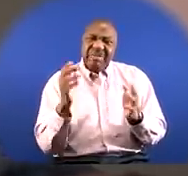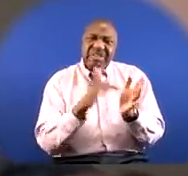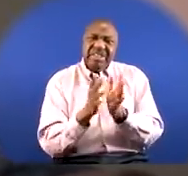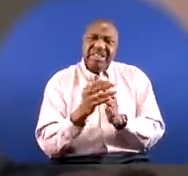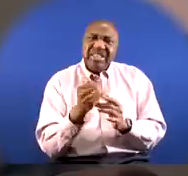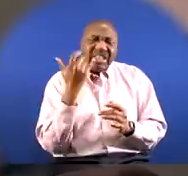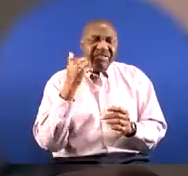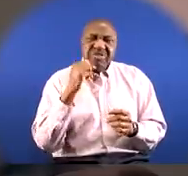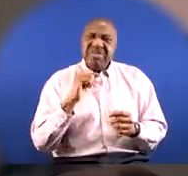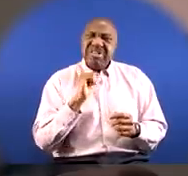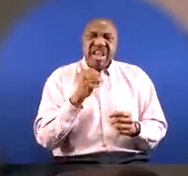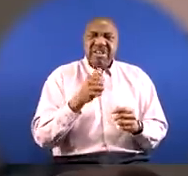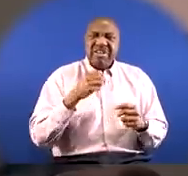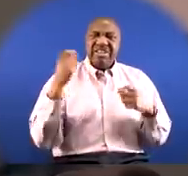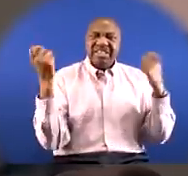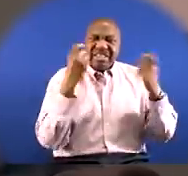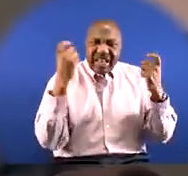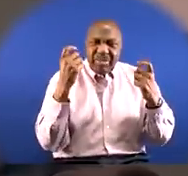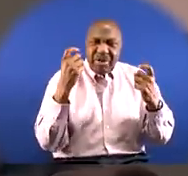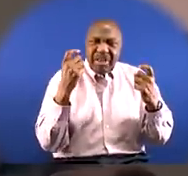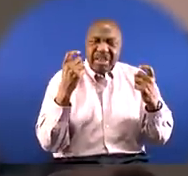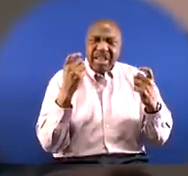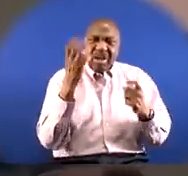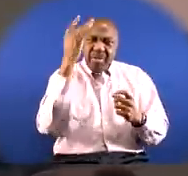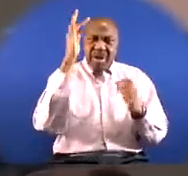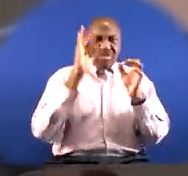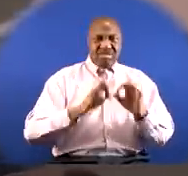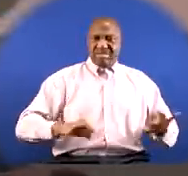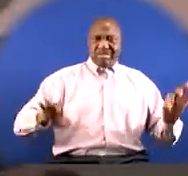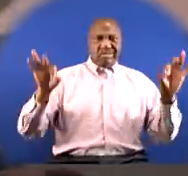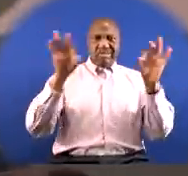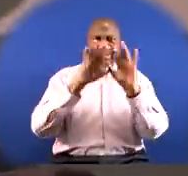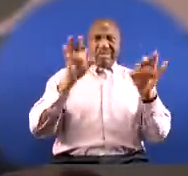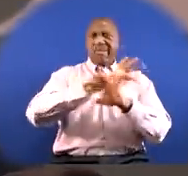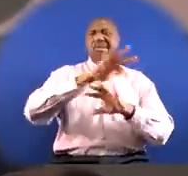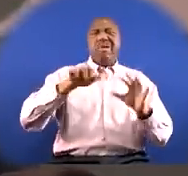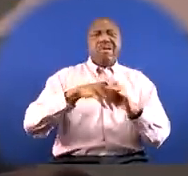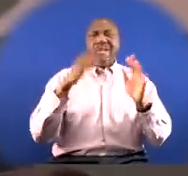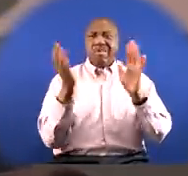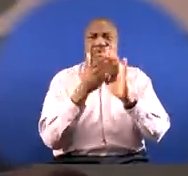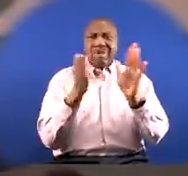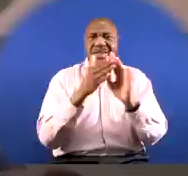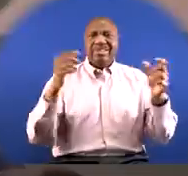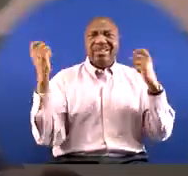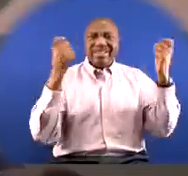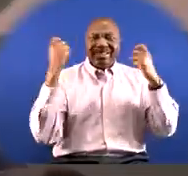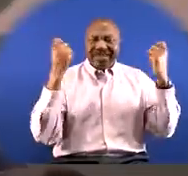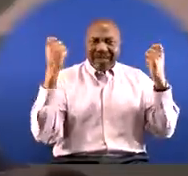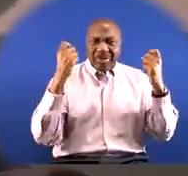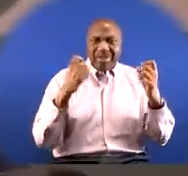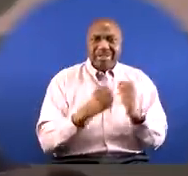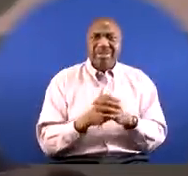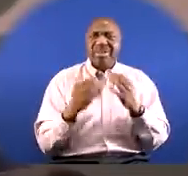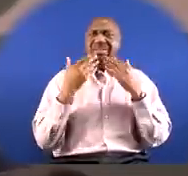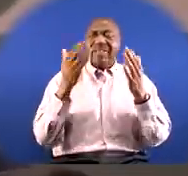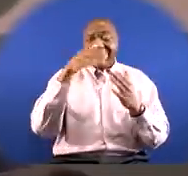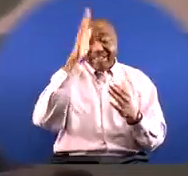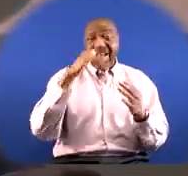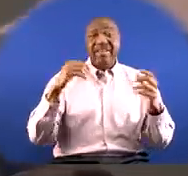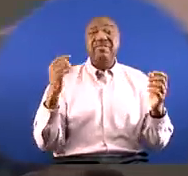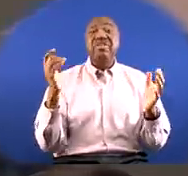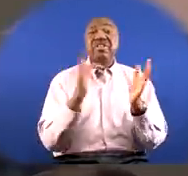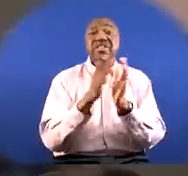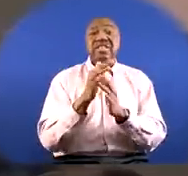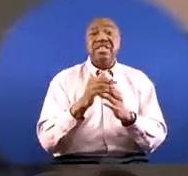going to celebrate him the way he needs to be rejoiced about and celebrated. We thank God for Jesus